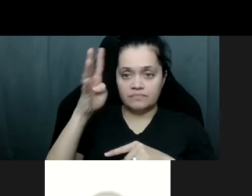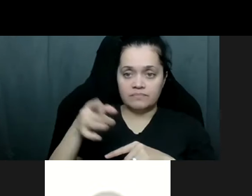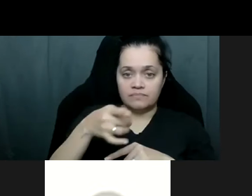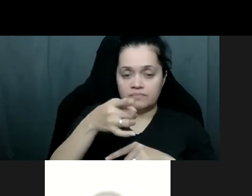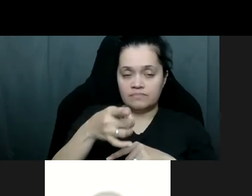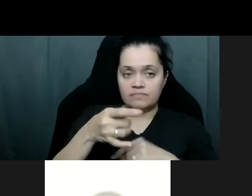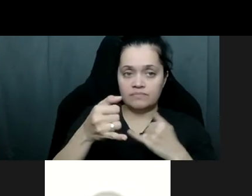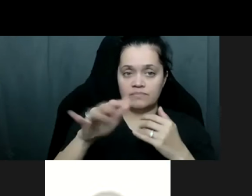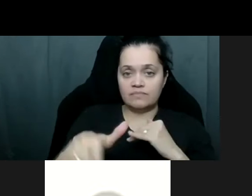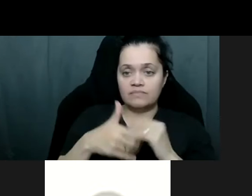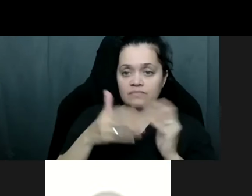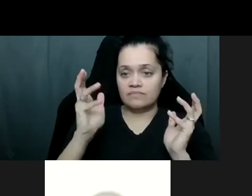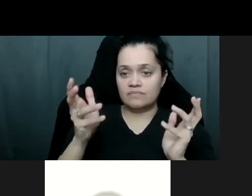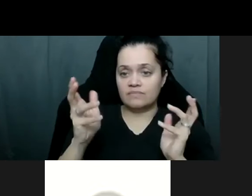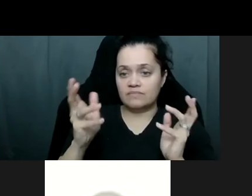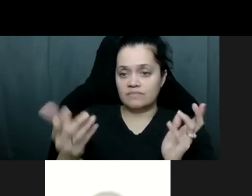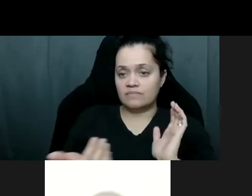put it in the chat.